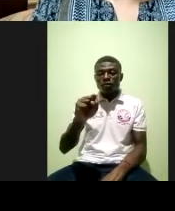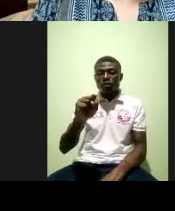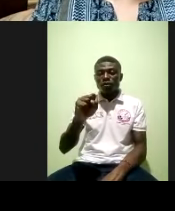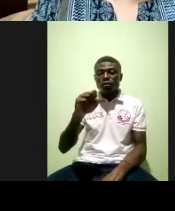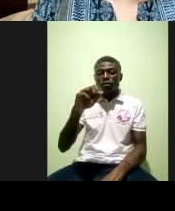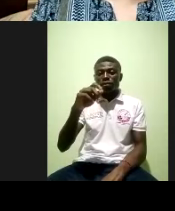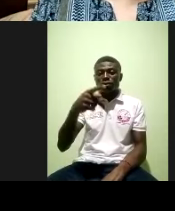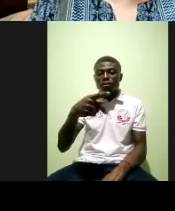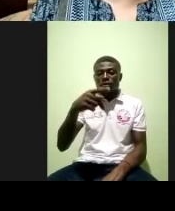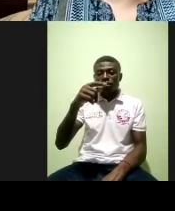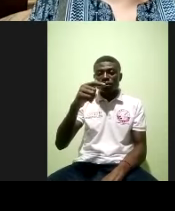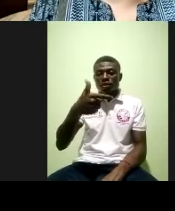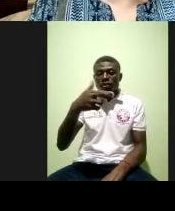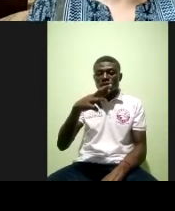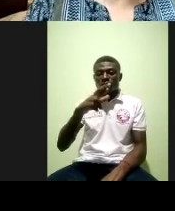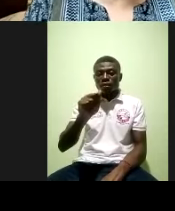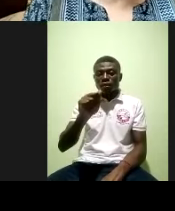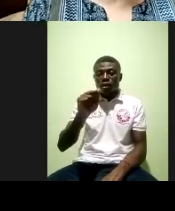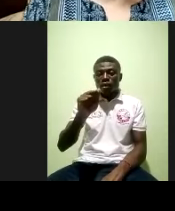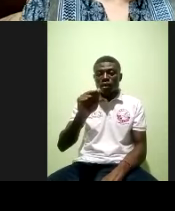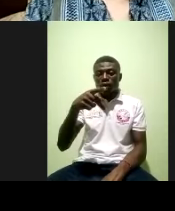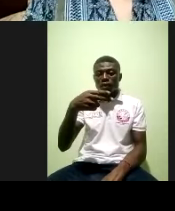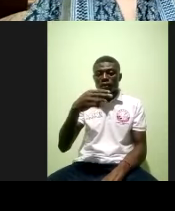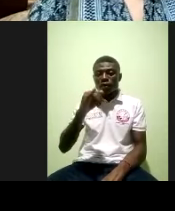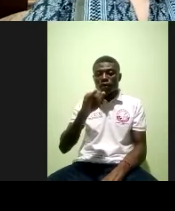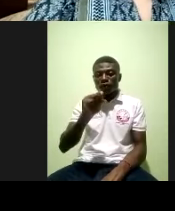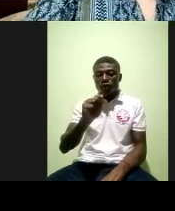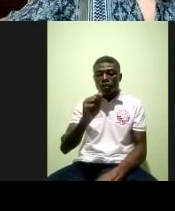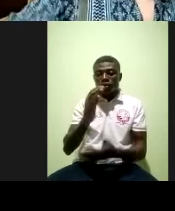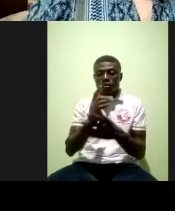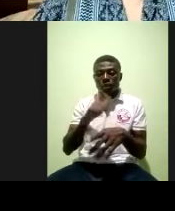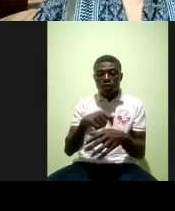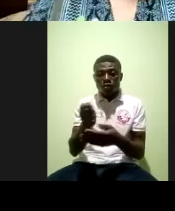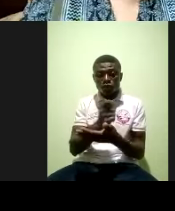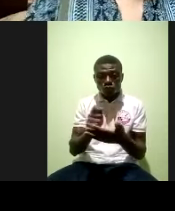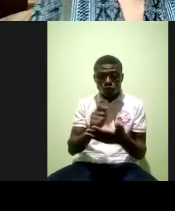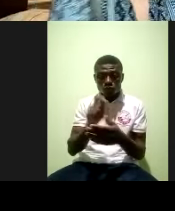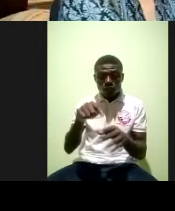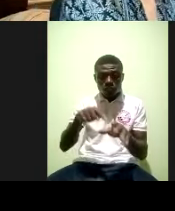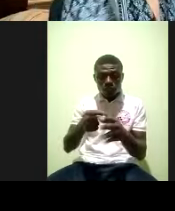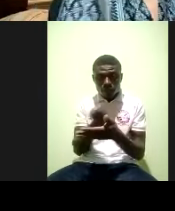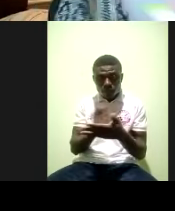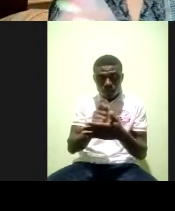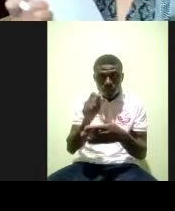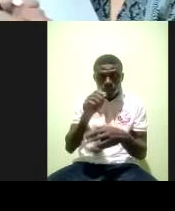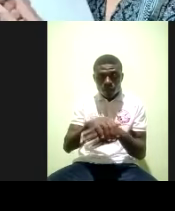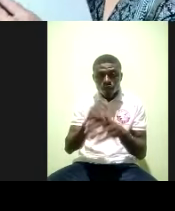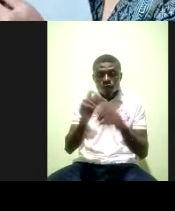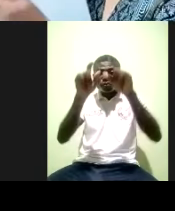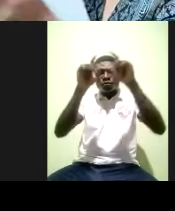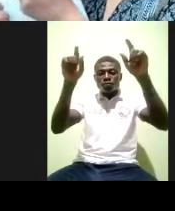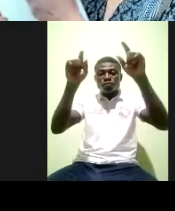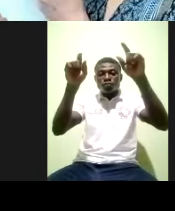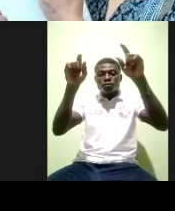At times, it will be illegible and often sloppy writing. They might start writing on the top part, and